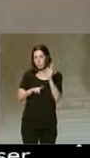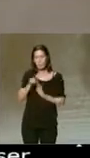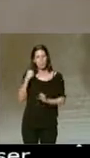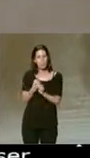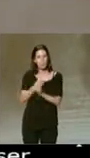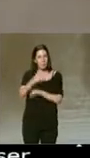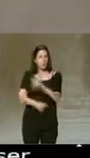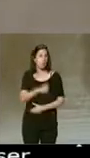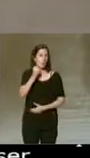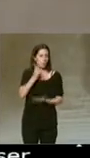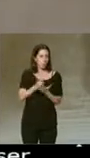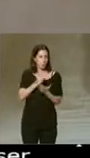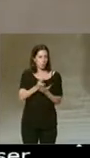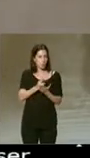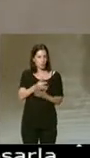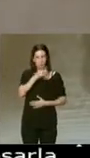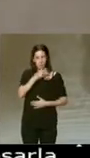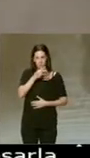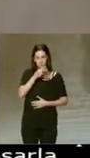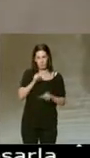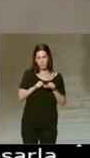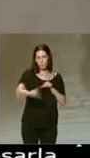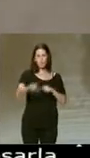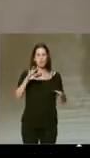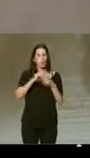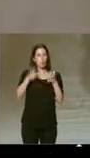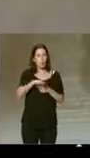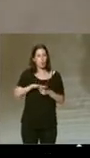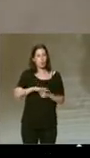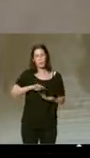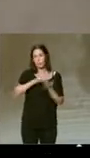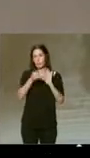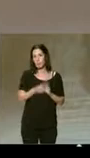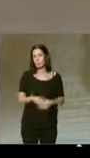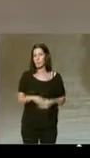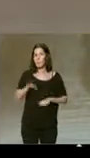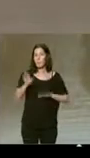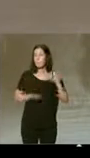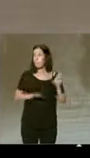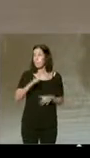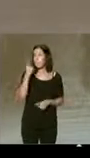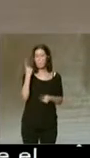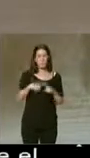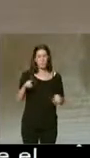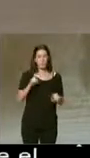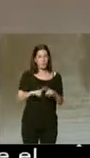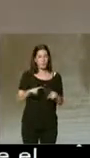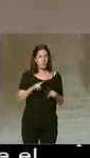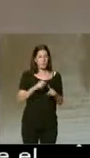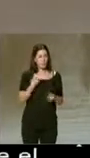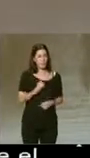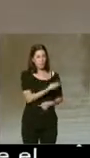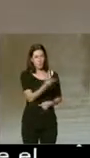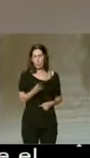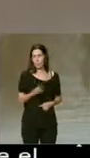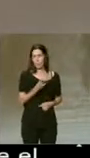and to obtain teachings from that information. And that's a great challenge from the technological point of view. There's something